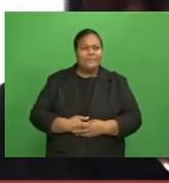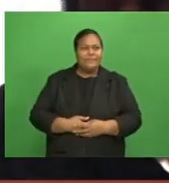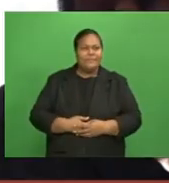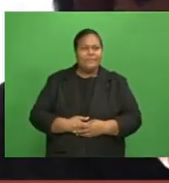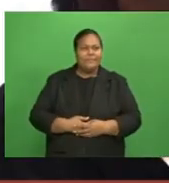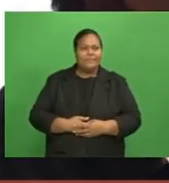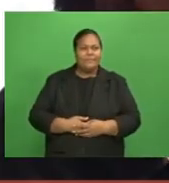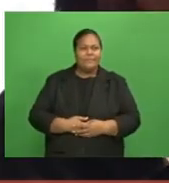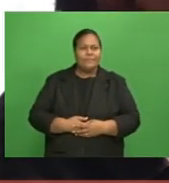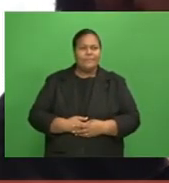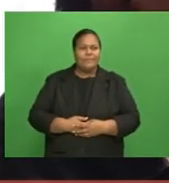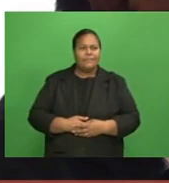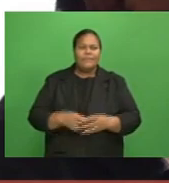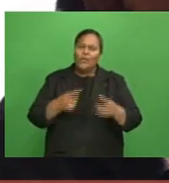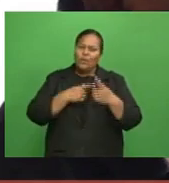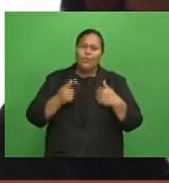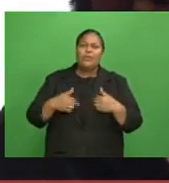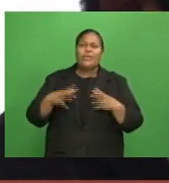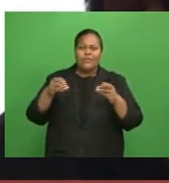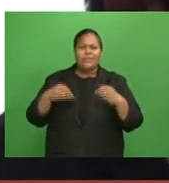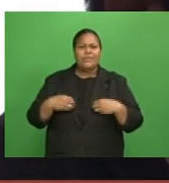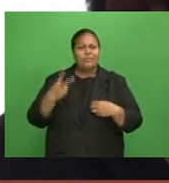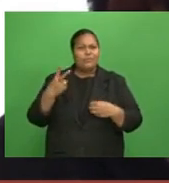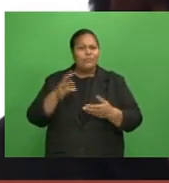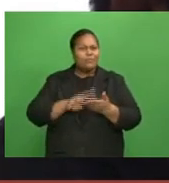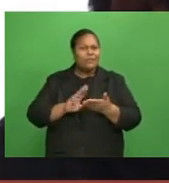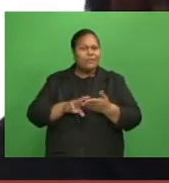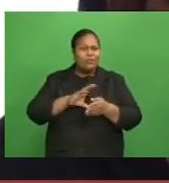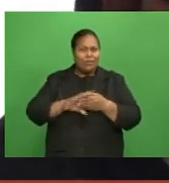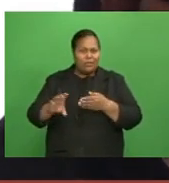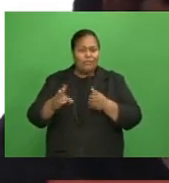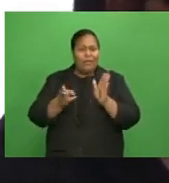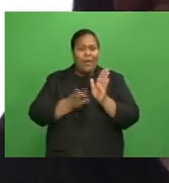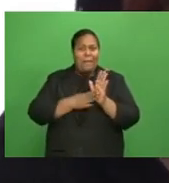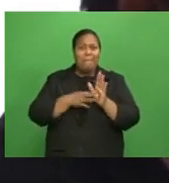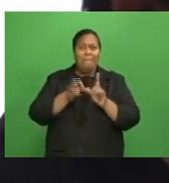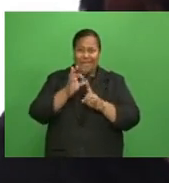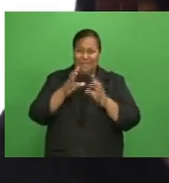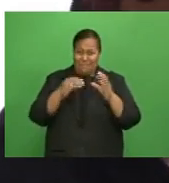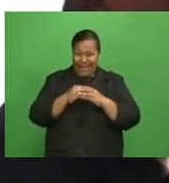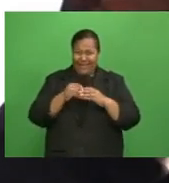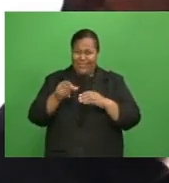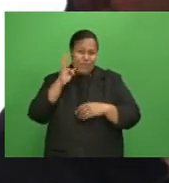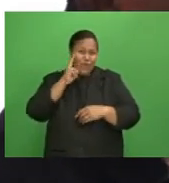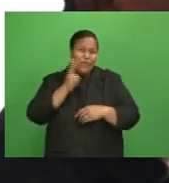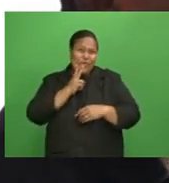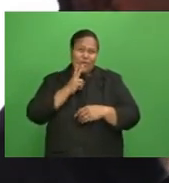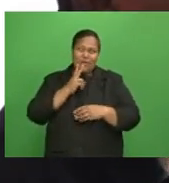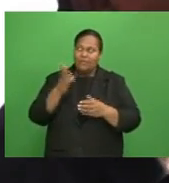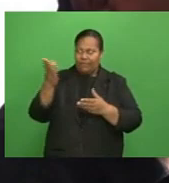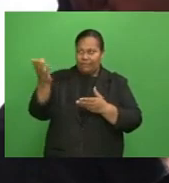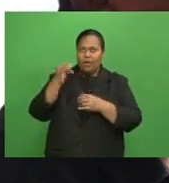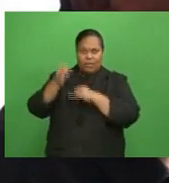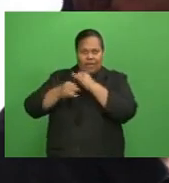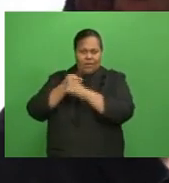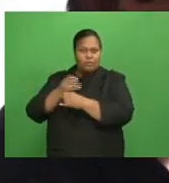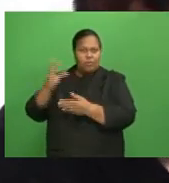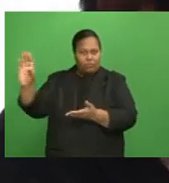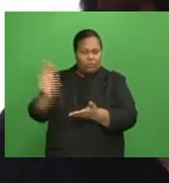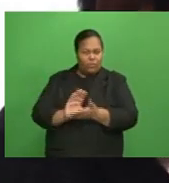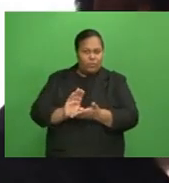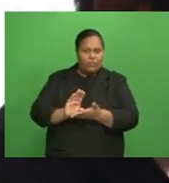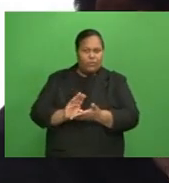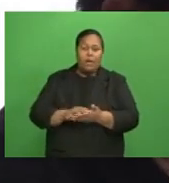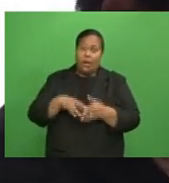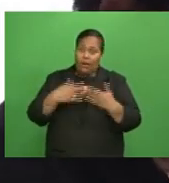Pre-COVID, we used to get around $2 million Fijian into M-Pesa directly from overseas. This has now increased to $7 million as